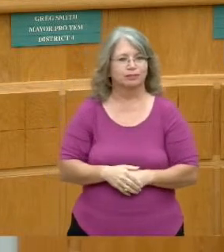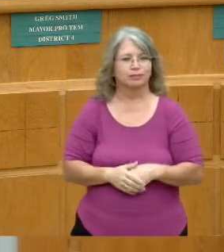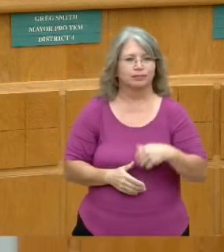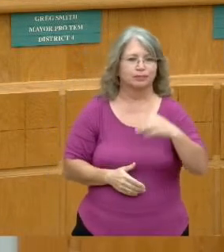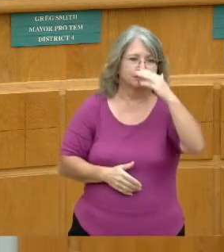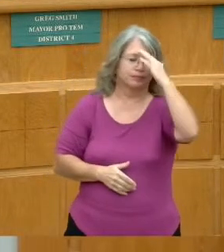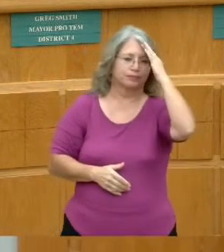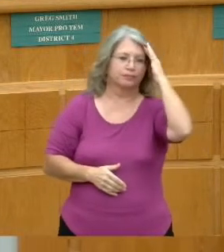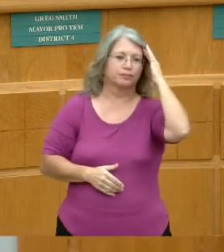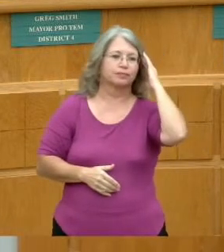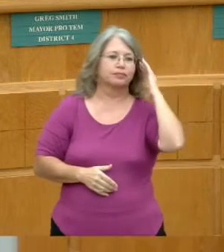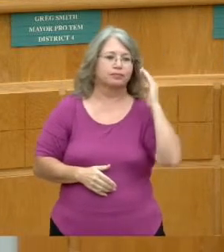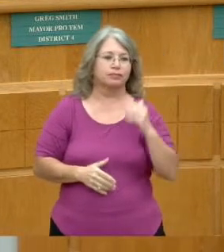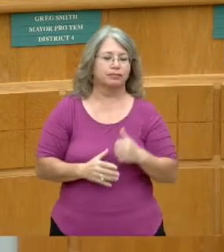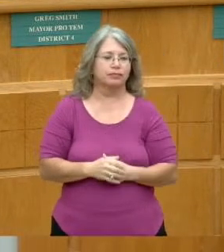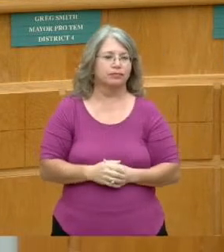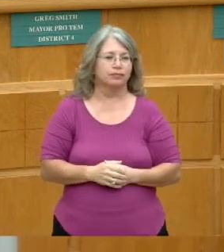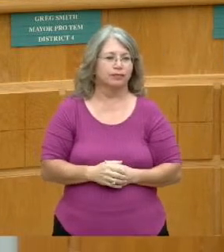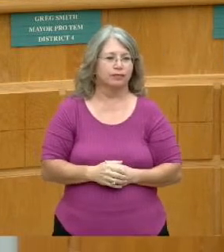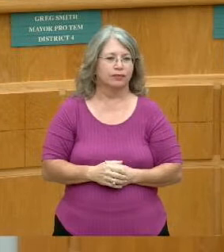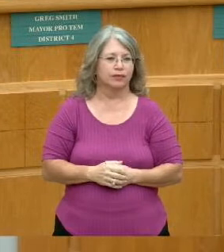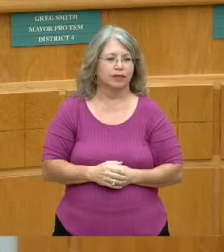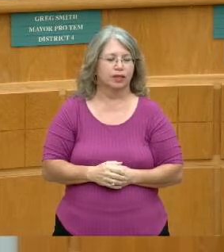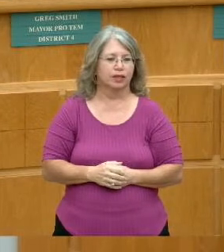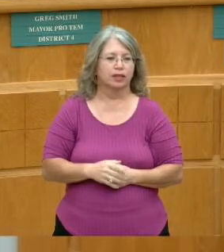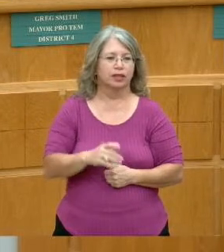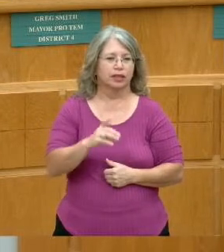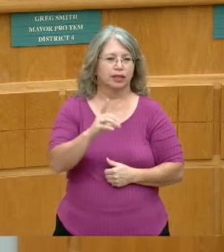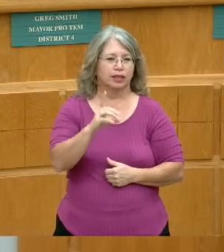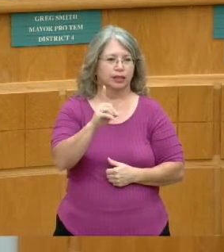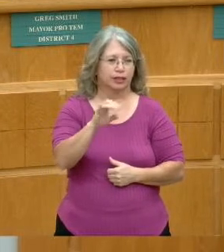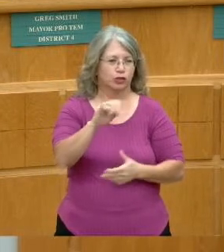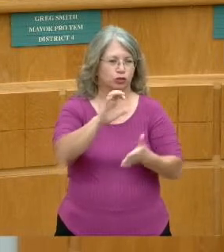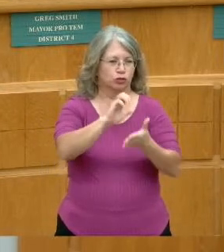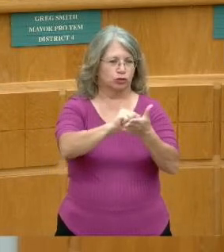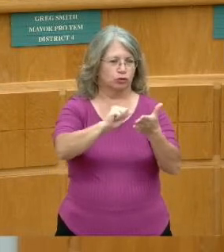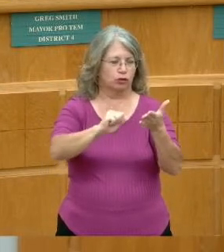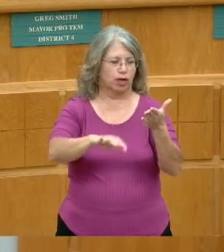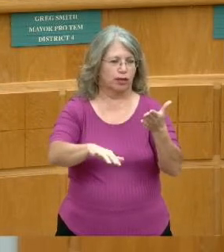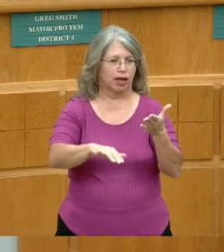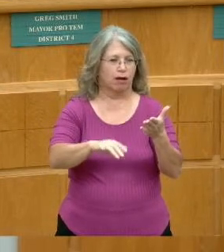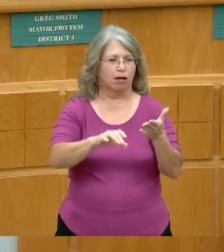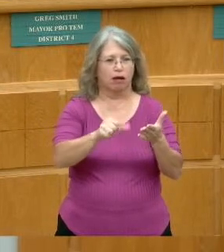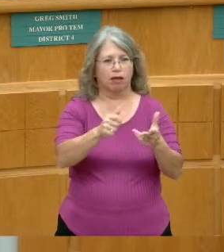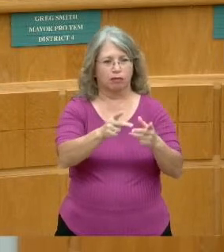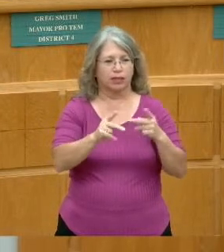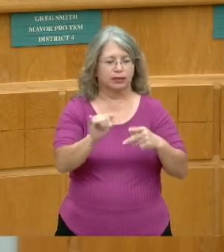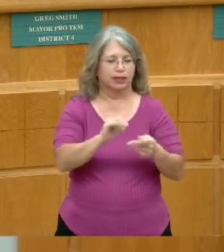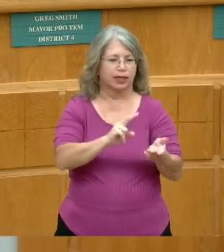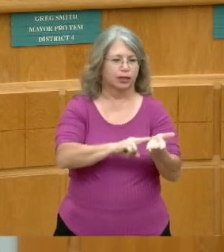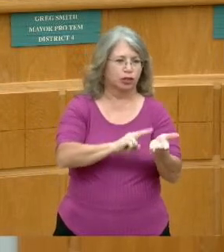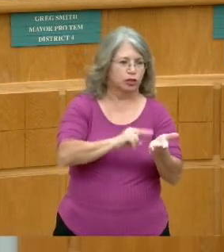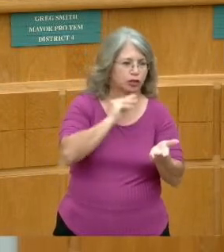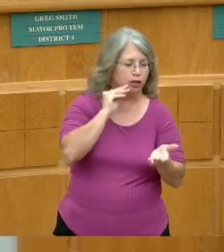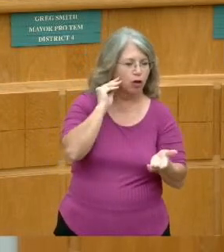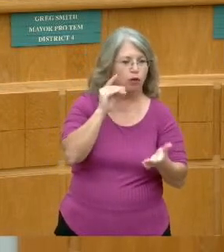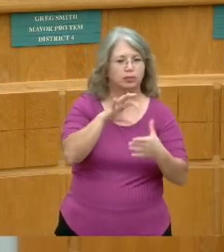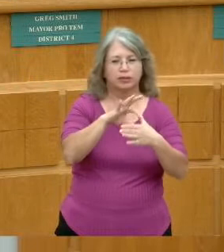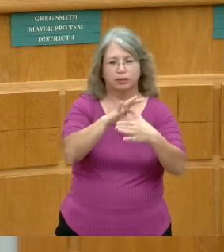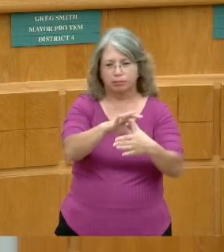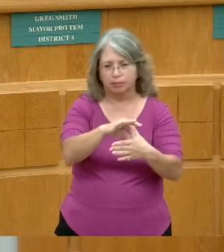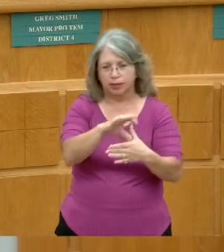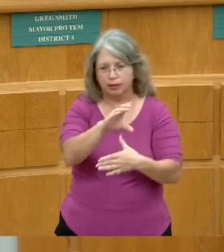or take out the other places like nursing homes, meat markets? Yes.